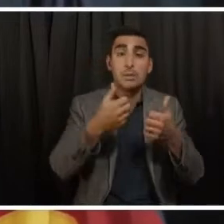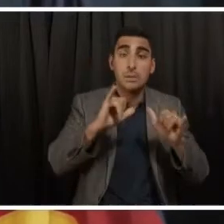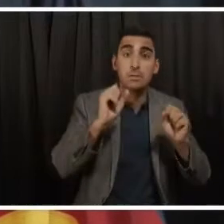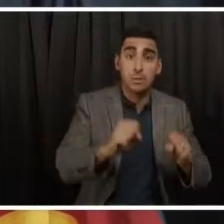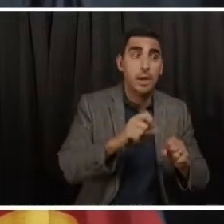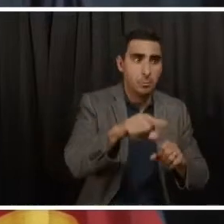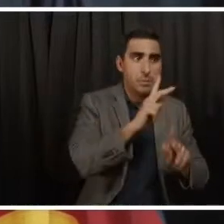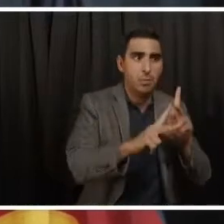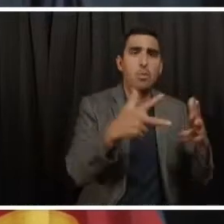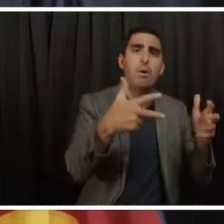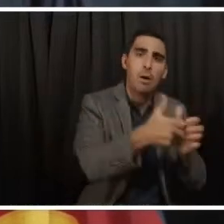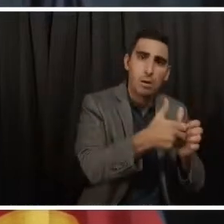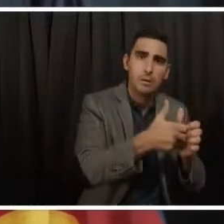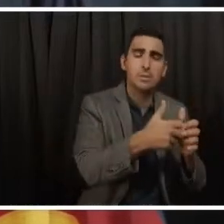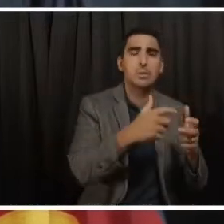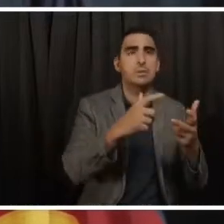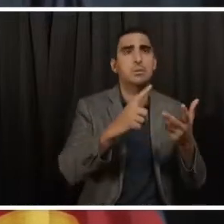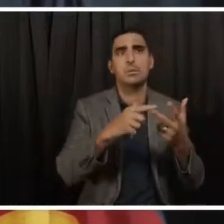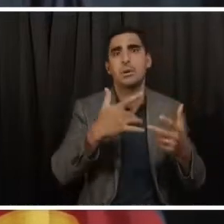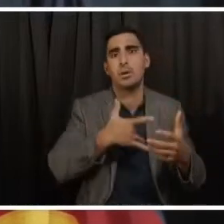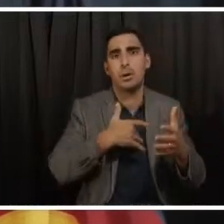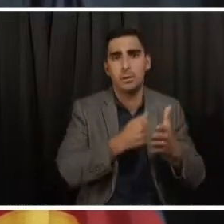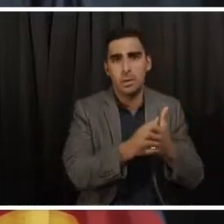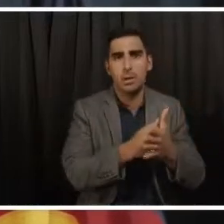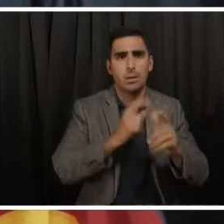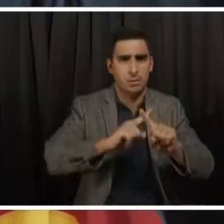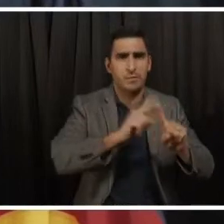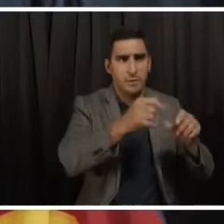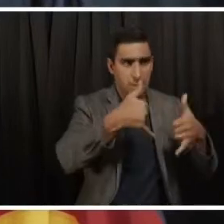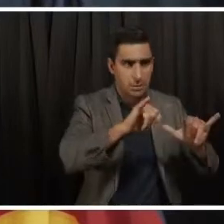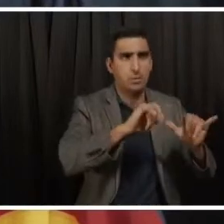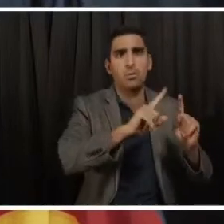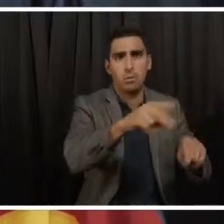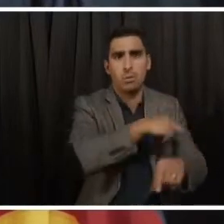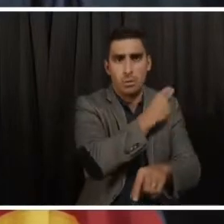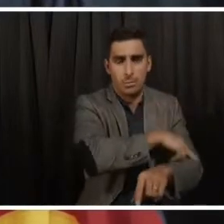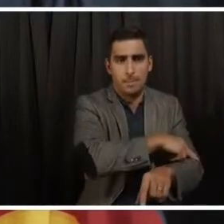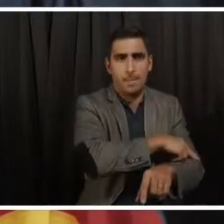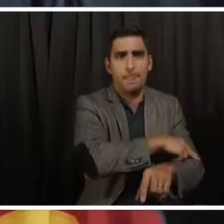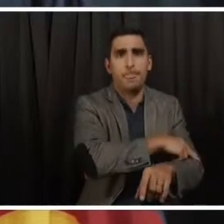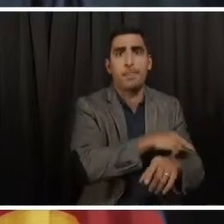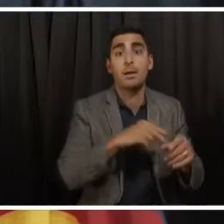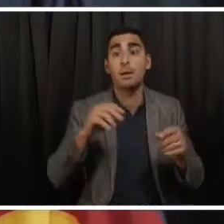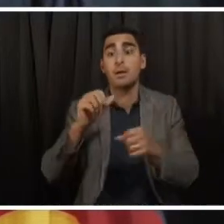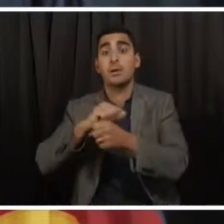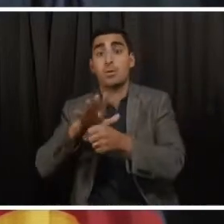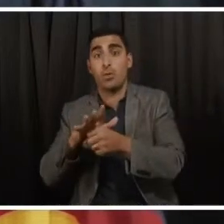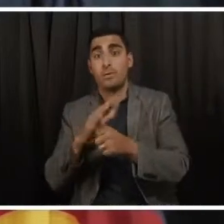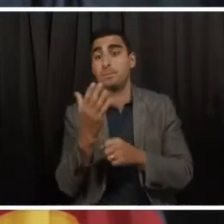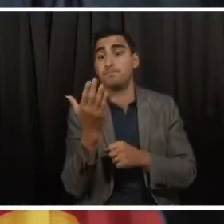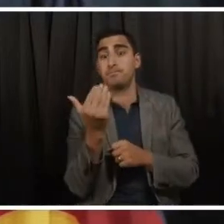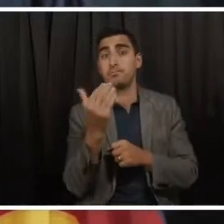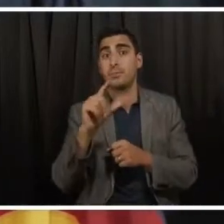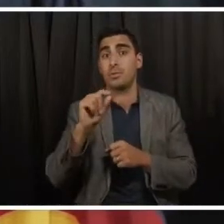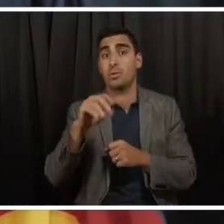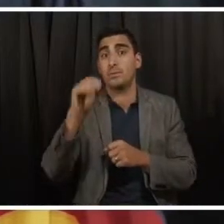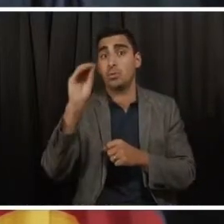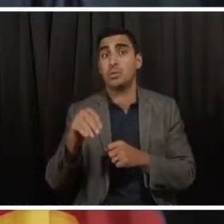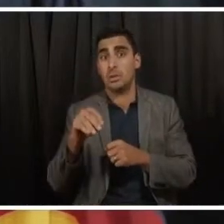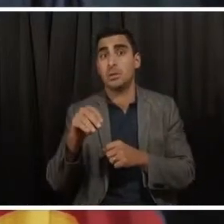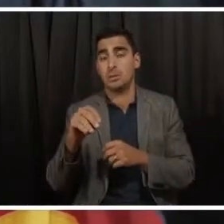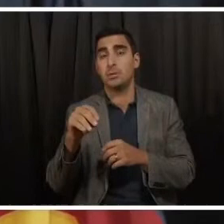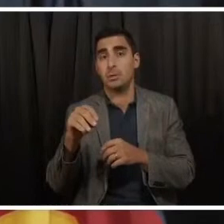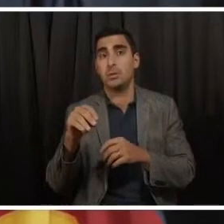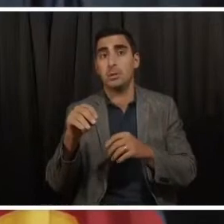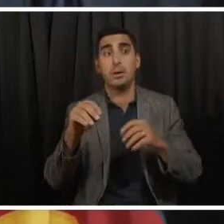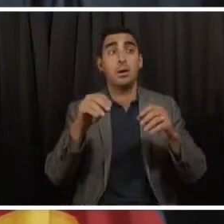car accidents. To put things in perspective, the COVID hospitalizations are only about 15 to 20% of the total hospitalizations,